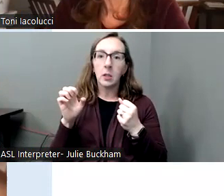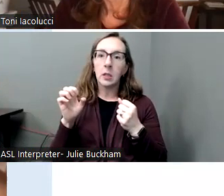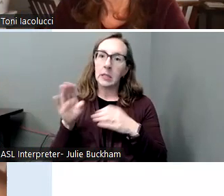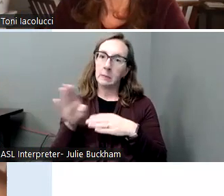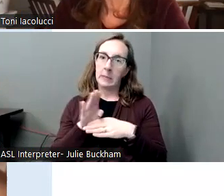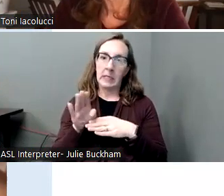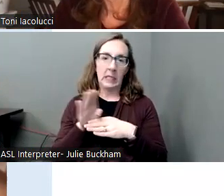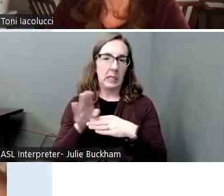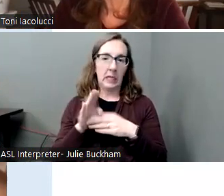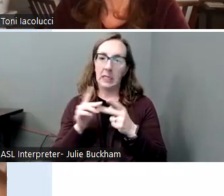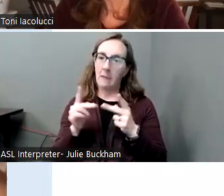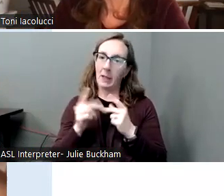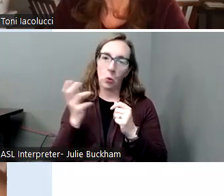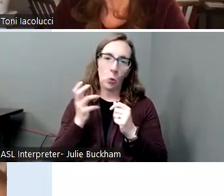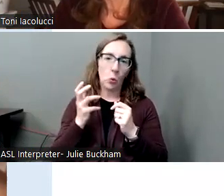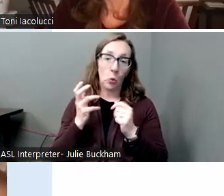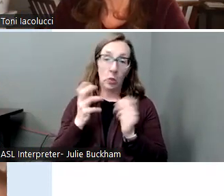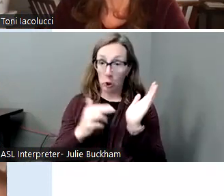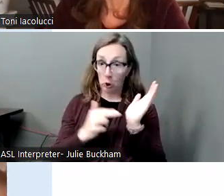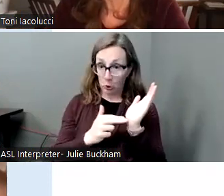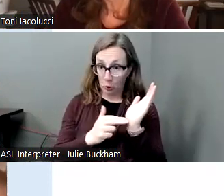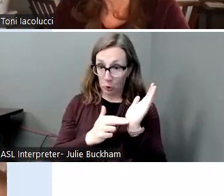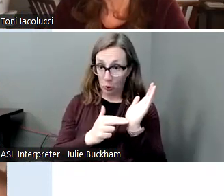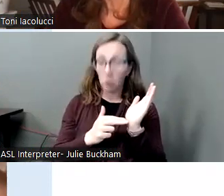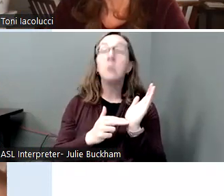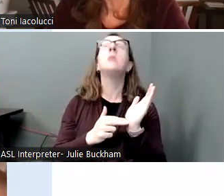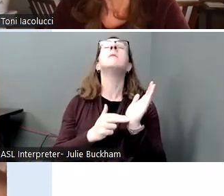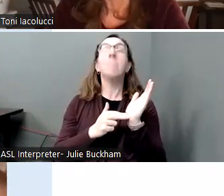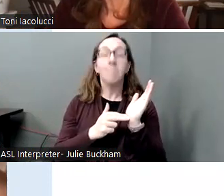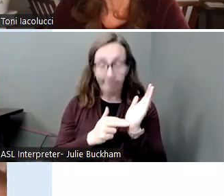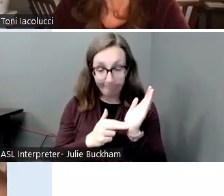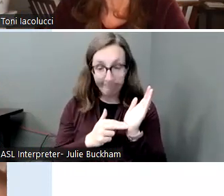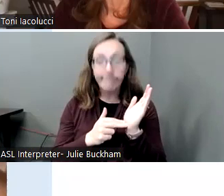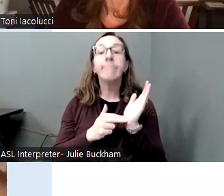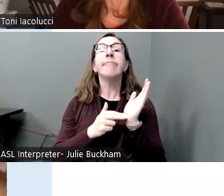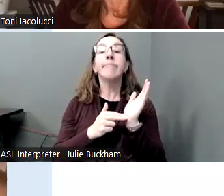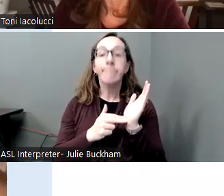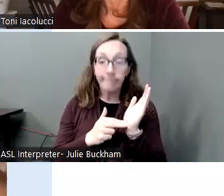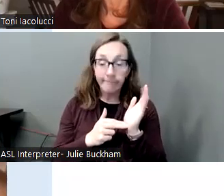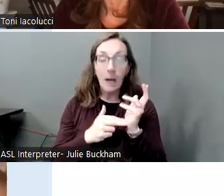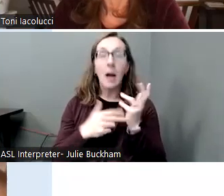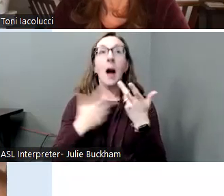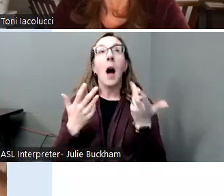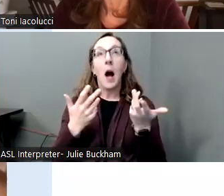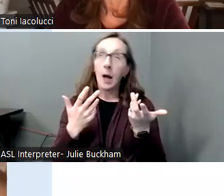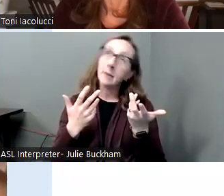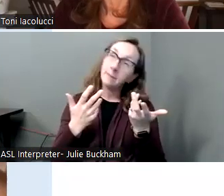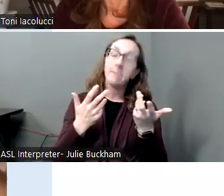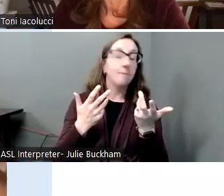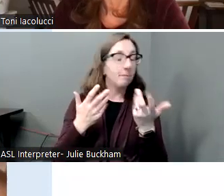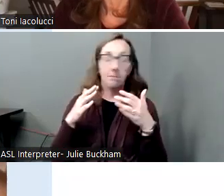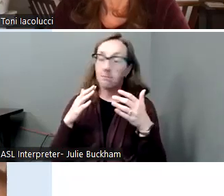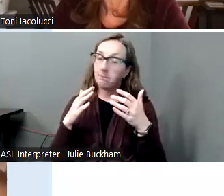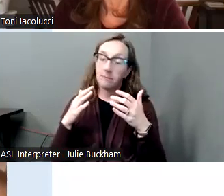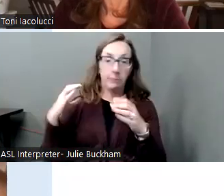places. Nurses in particular are often sort of overwrought